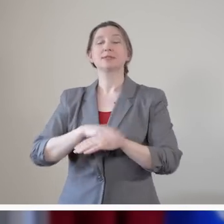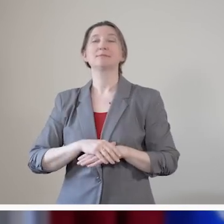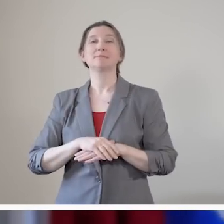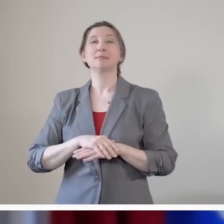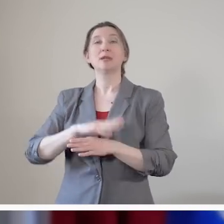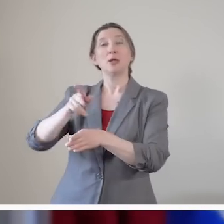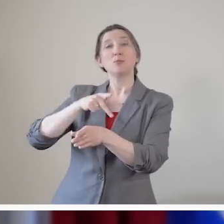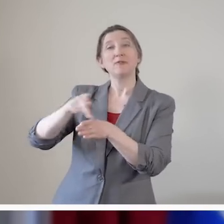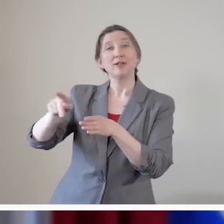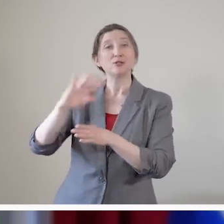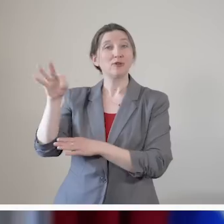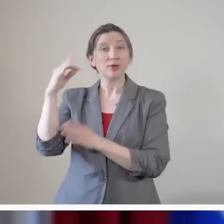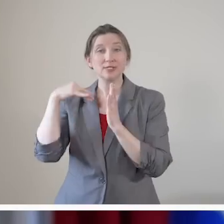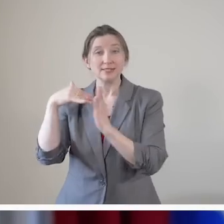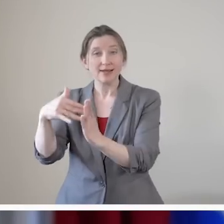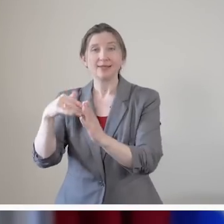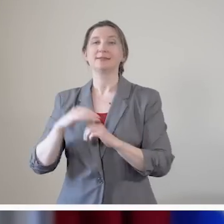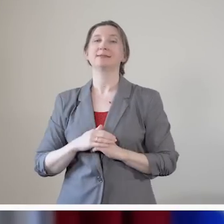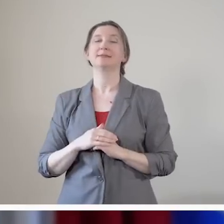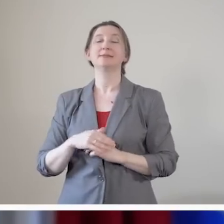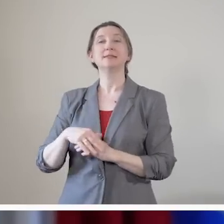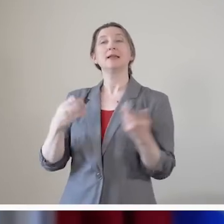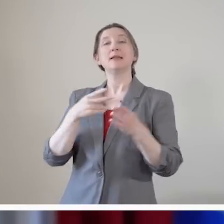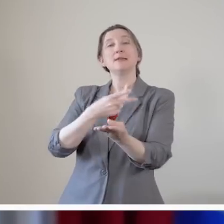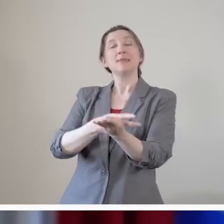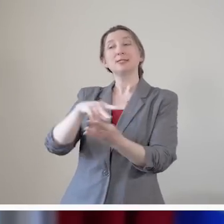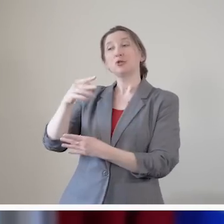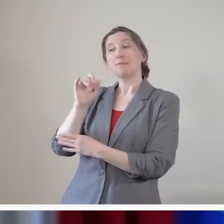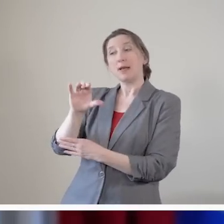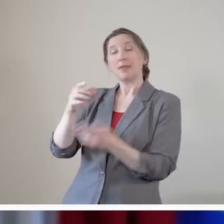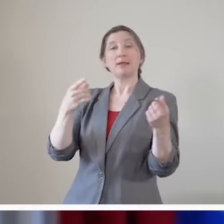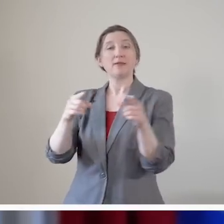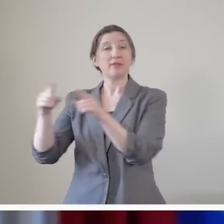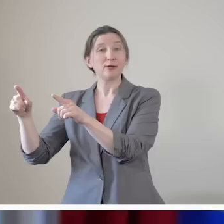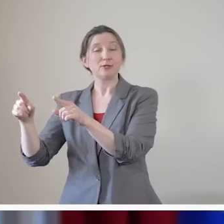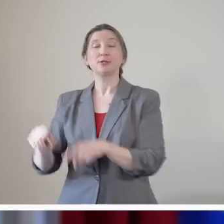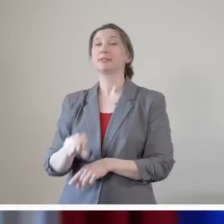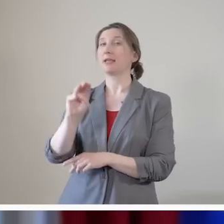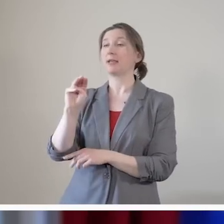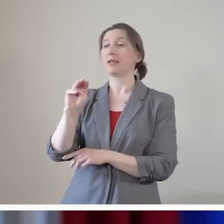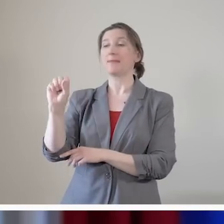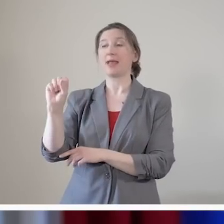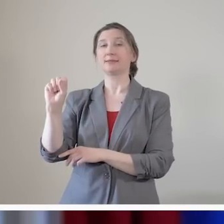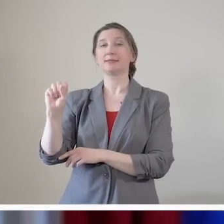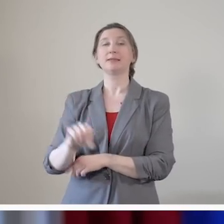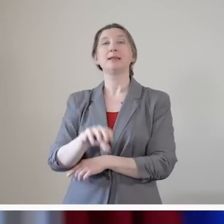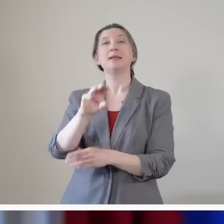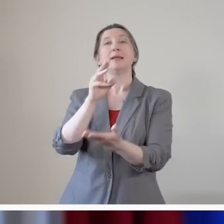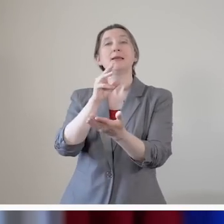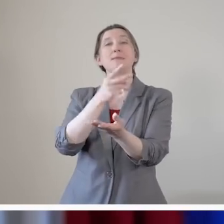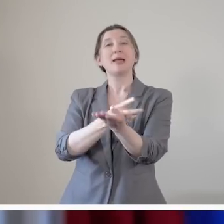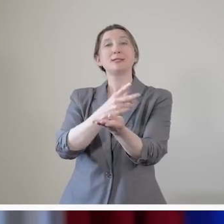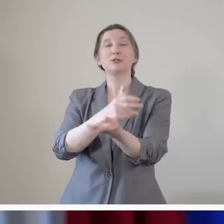Master of Professional French Studies, Master of Public Affairs, Master of Science, Master of Social